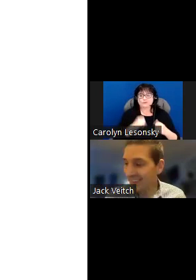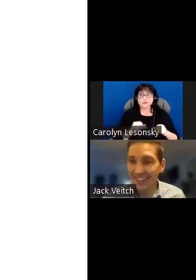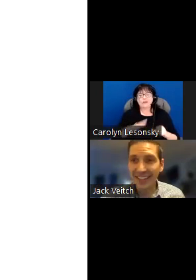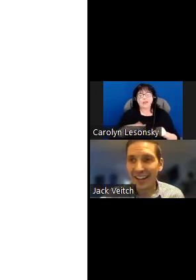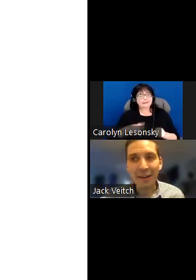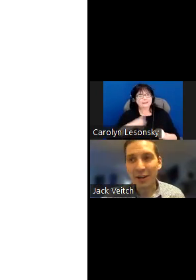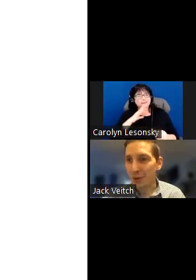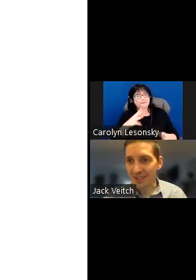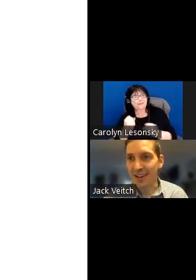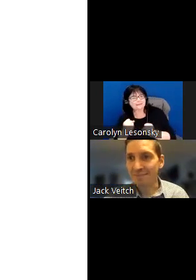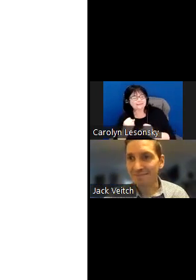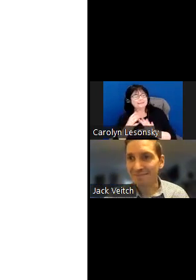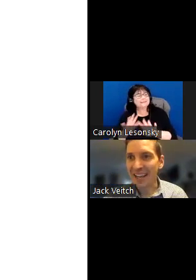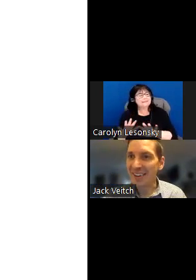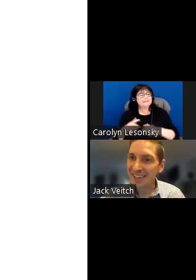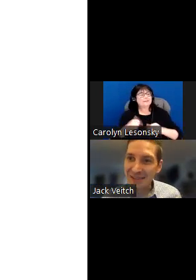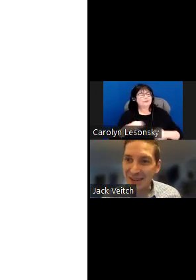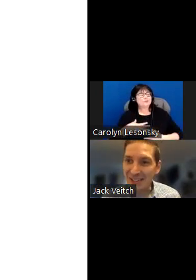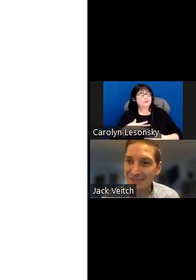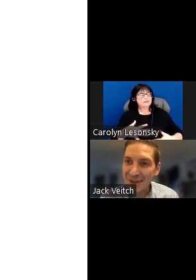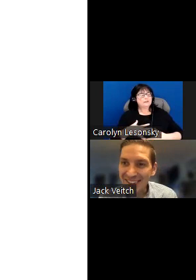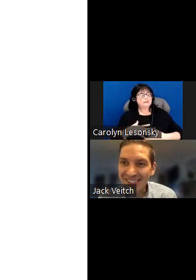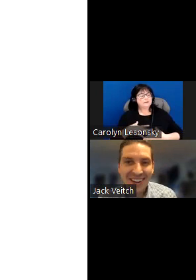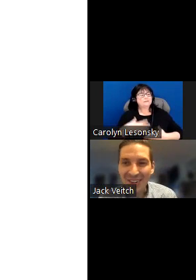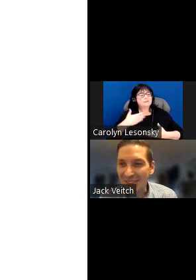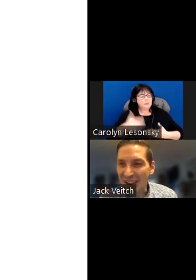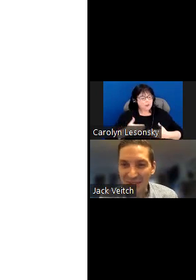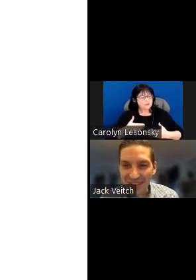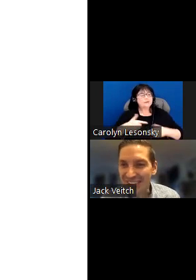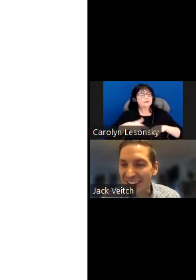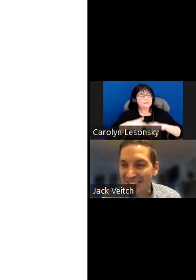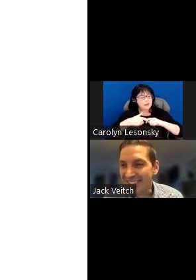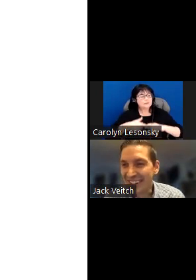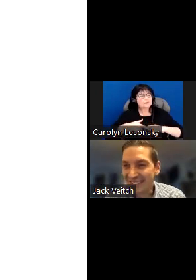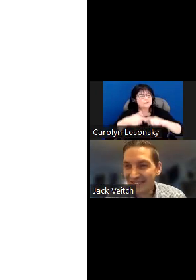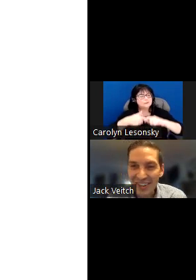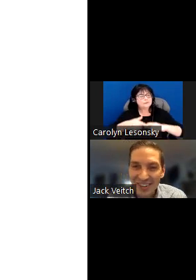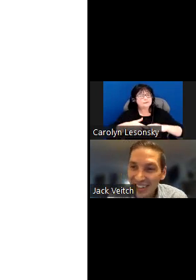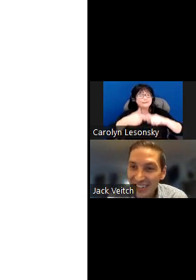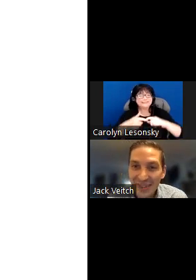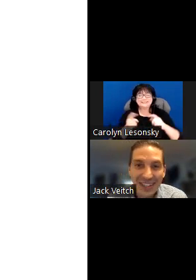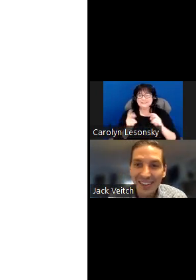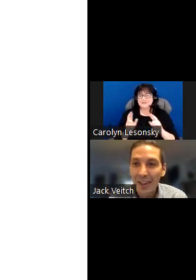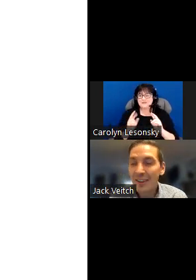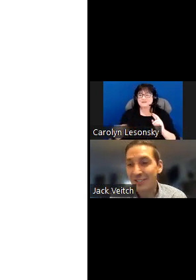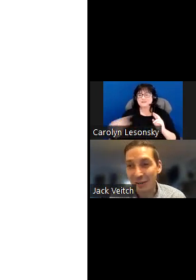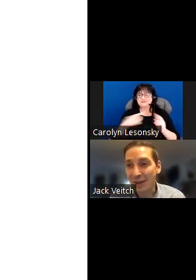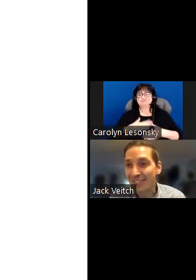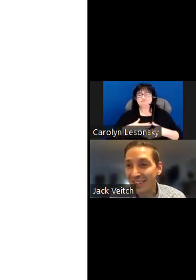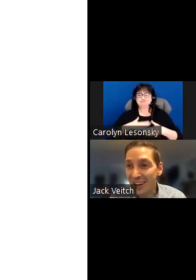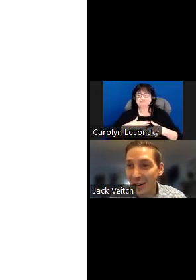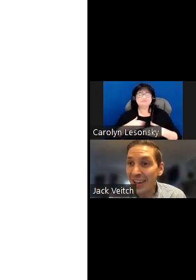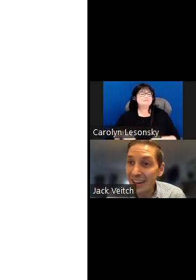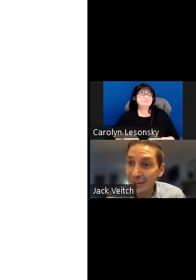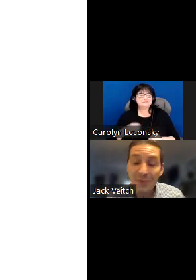quick pace. I'm going to breathe deep. I'm going to keep at a good pace, and hopefully everyone's going to have a good time. So I'm excited to be here to